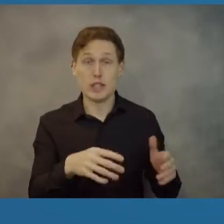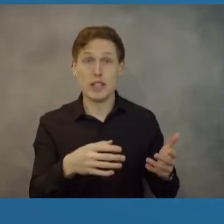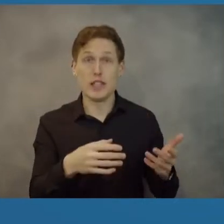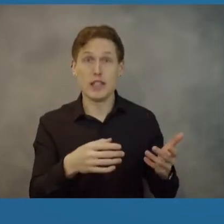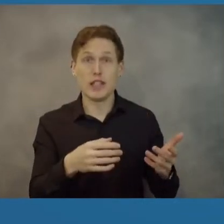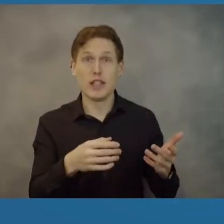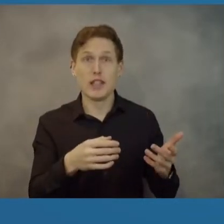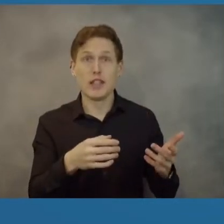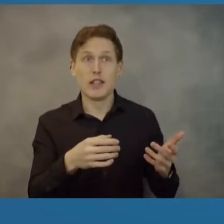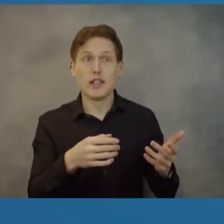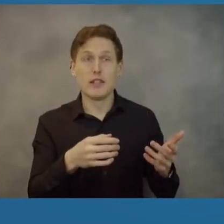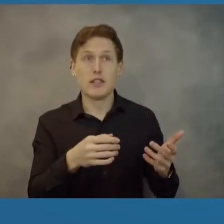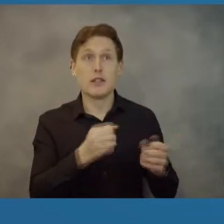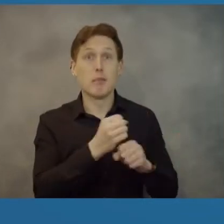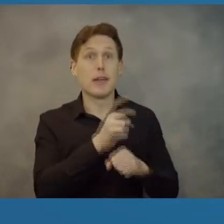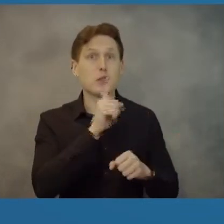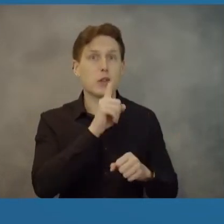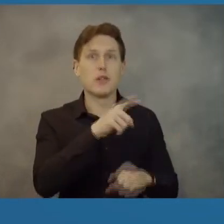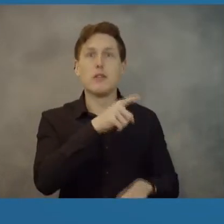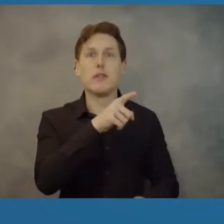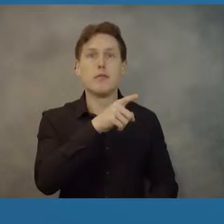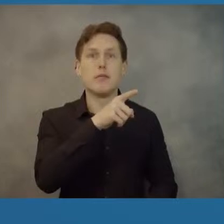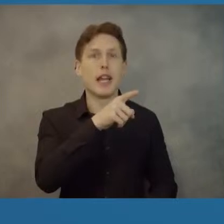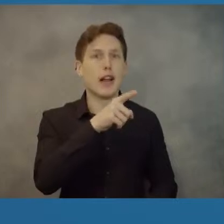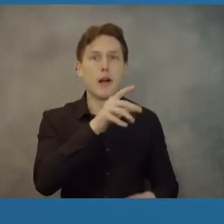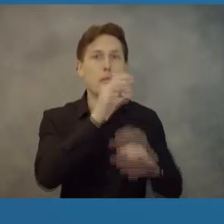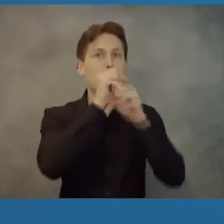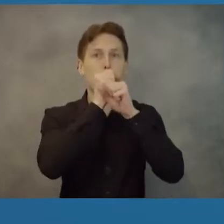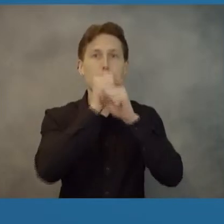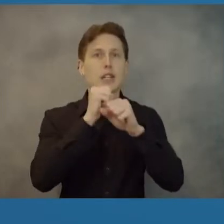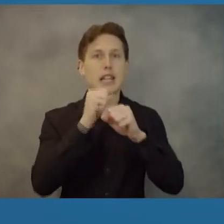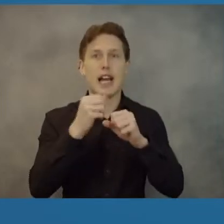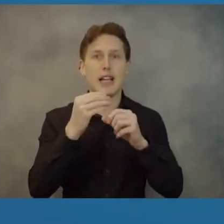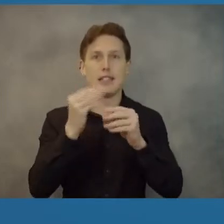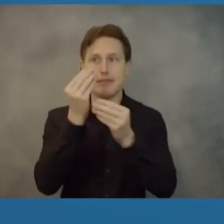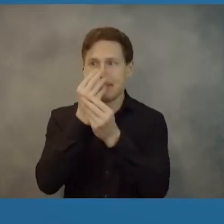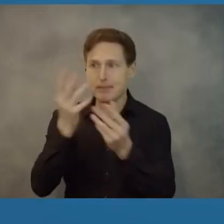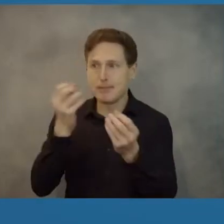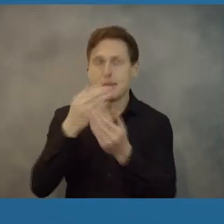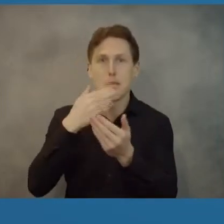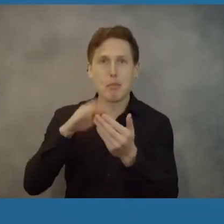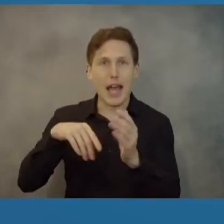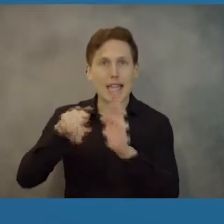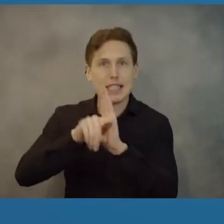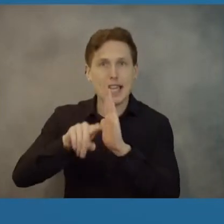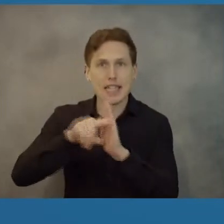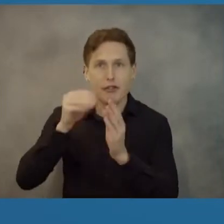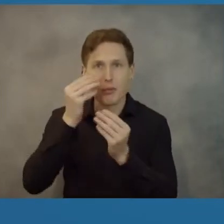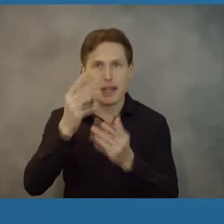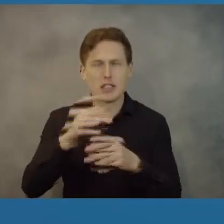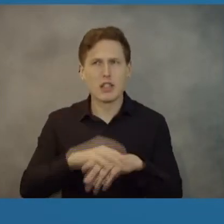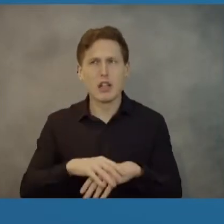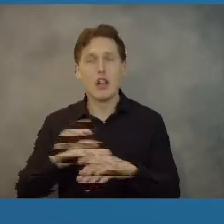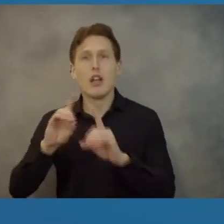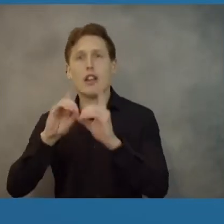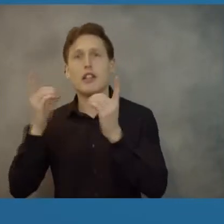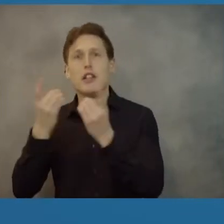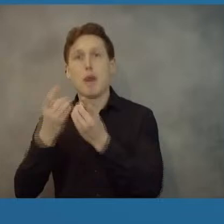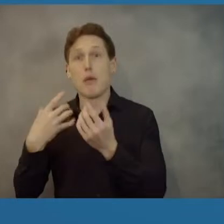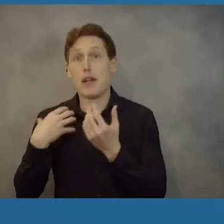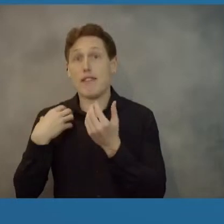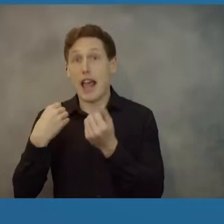information to constituencies. The Department of Health, the ops team have been